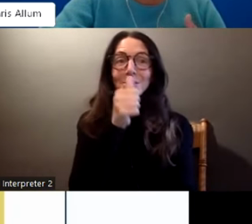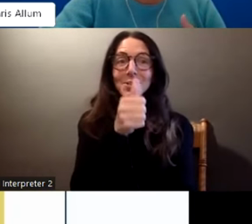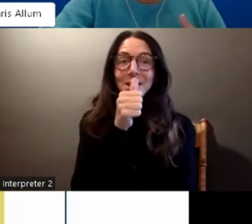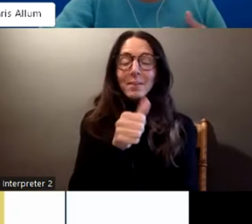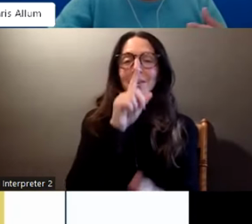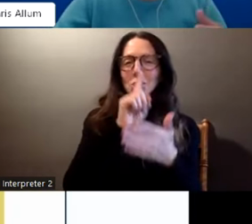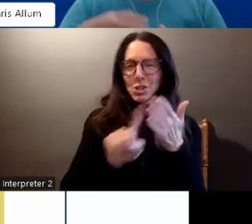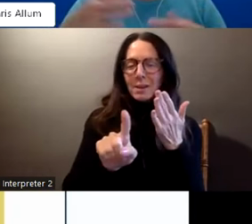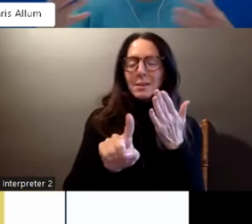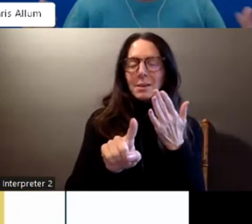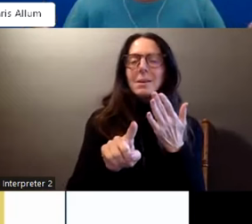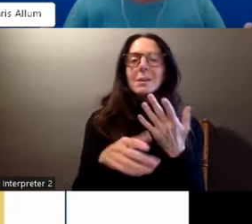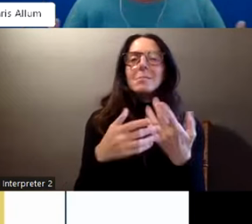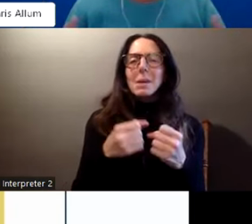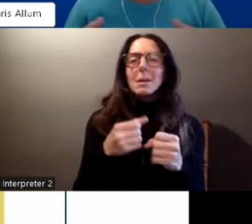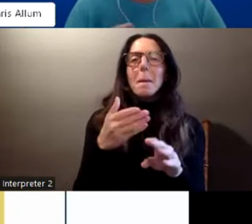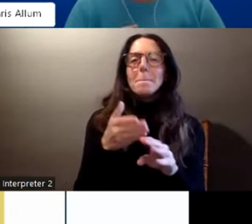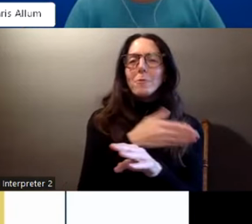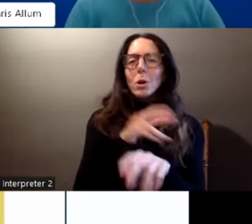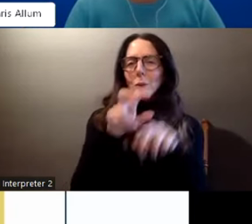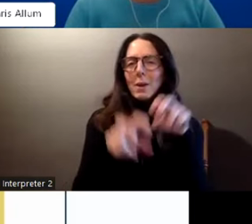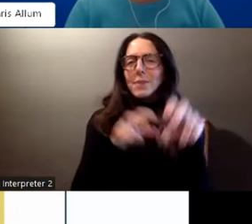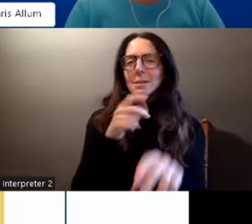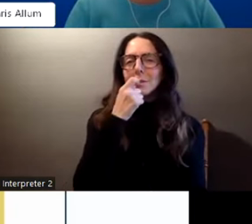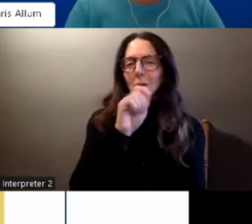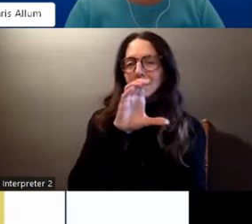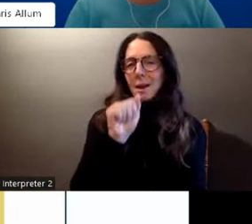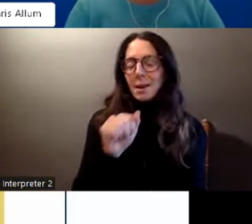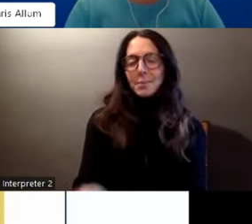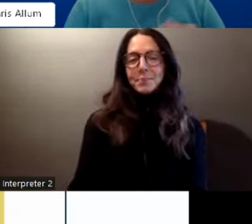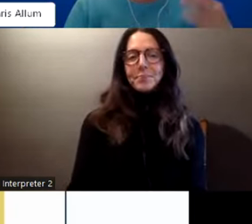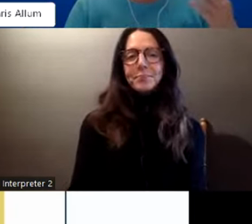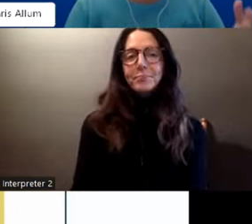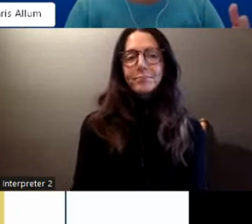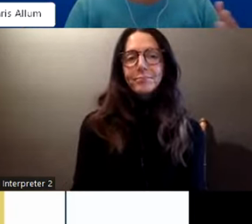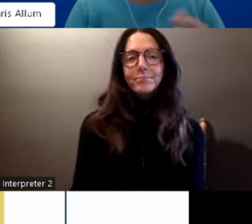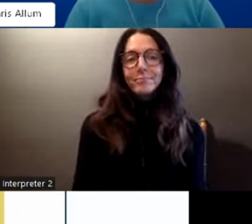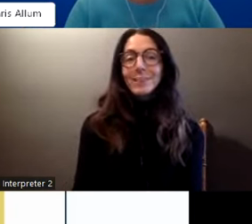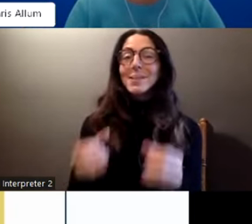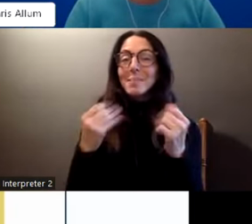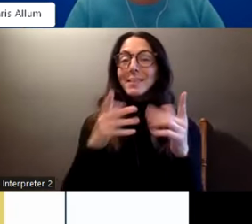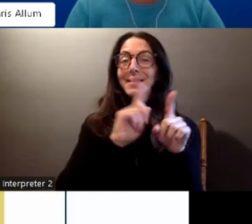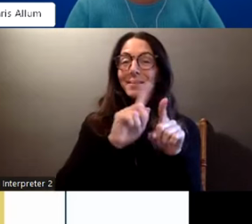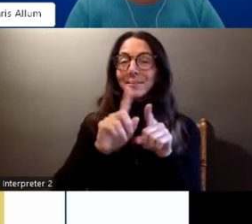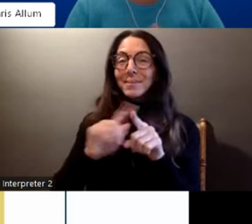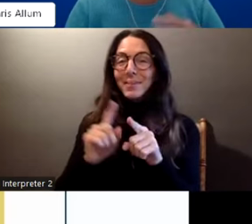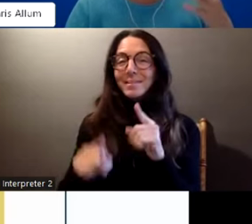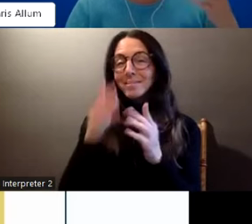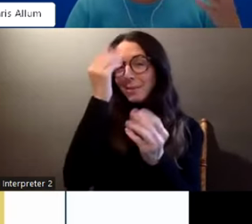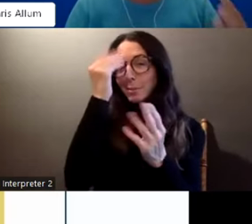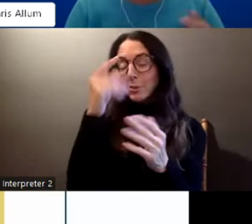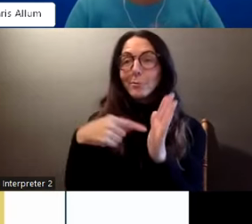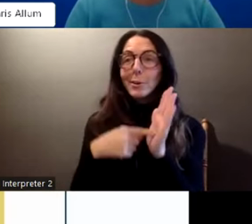checkbeforeyouinvest.ca. We have lots of resources to help you if you're interested in crypto. We have a crypto article on our